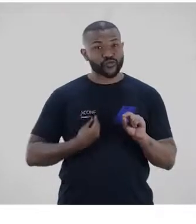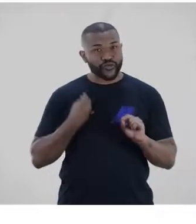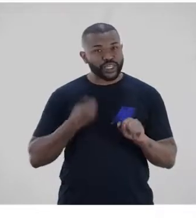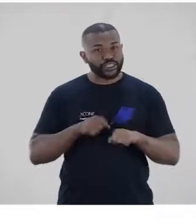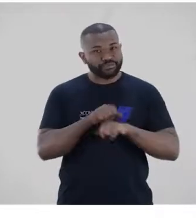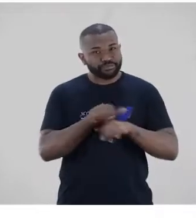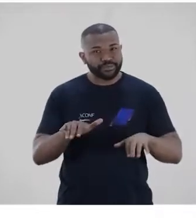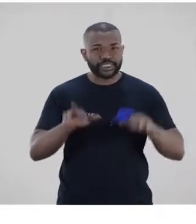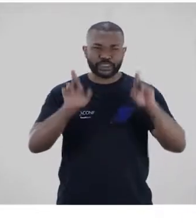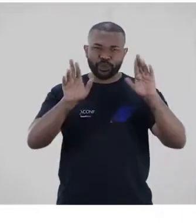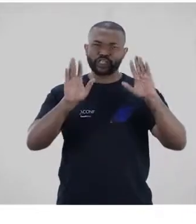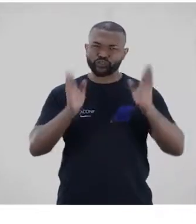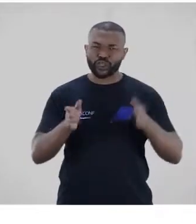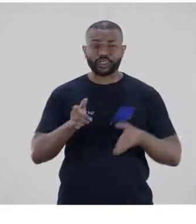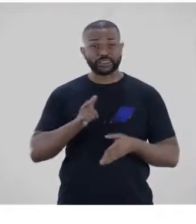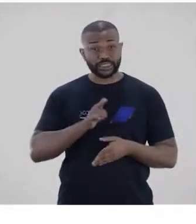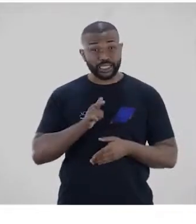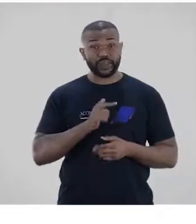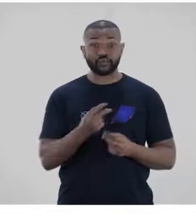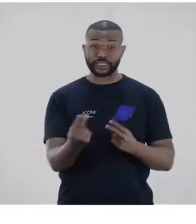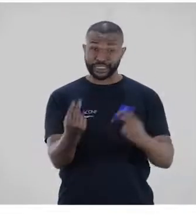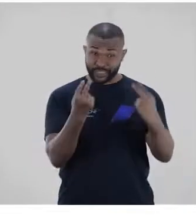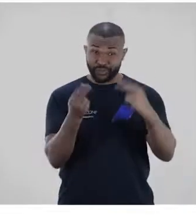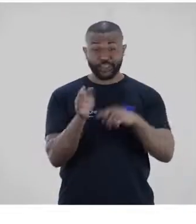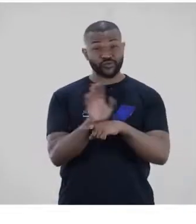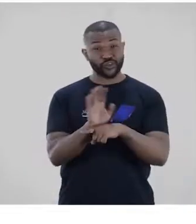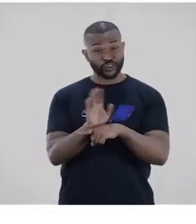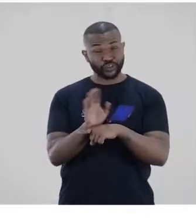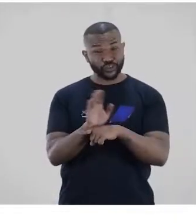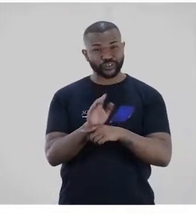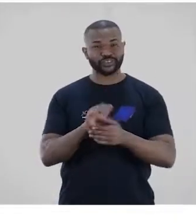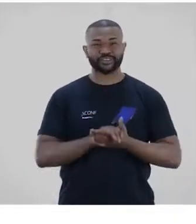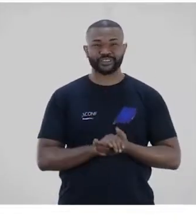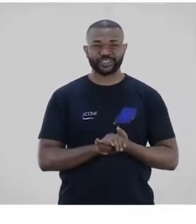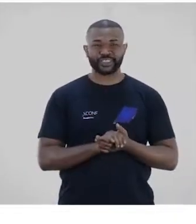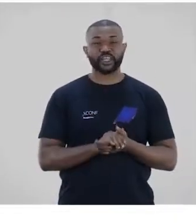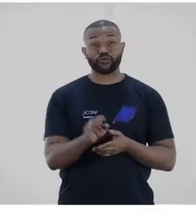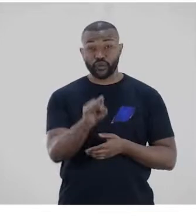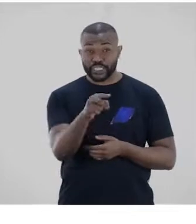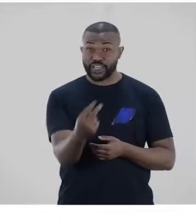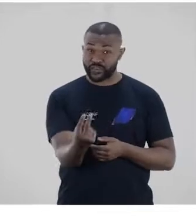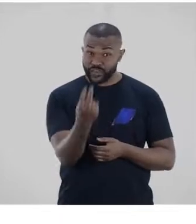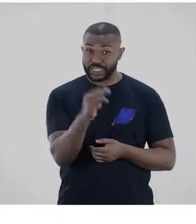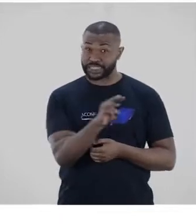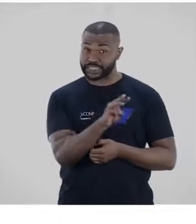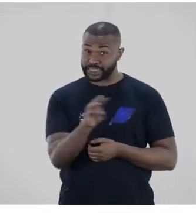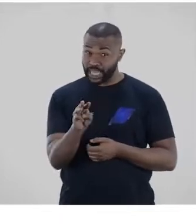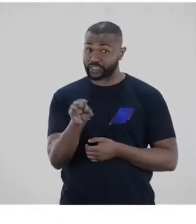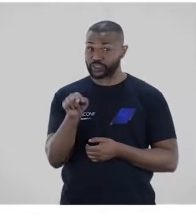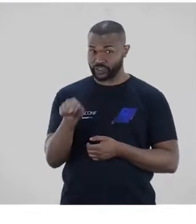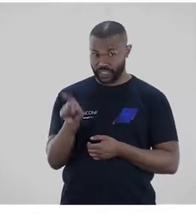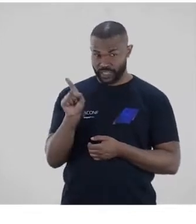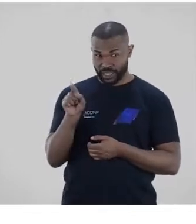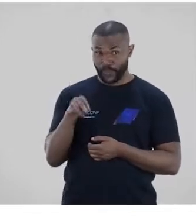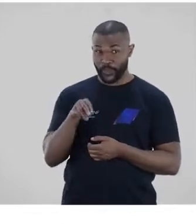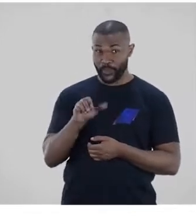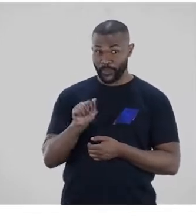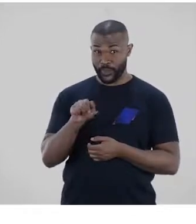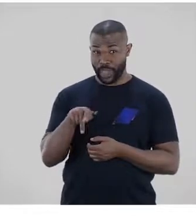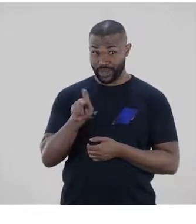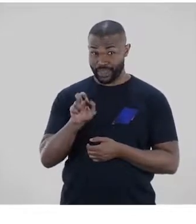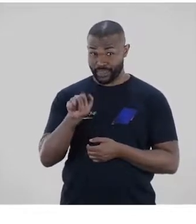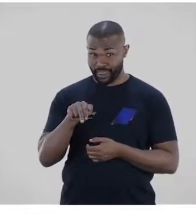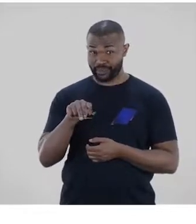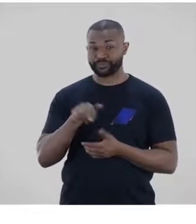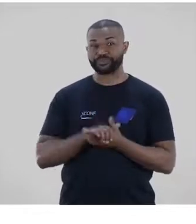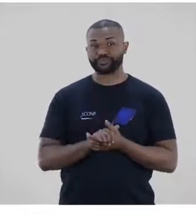this video on Martin's website, Martin Fowler's website. Keep an eye on that. And we will have a lot of more sessions to talk